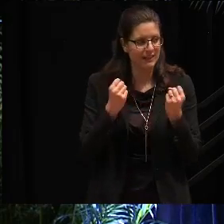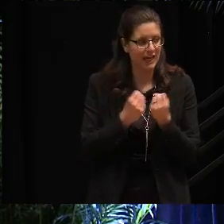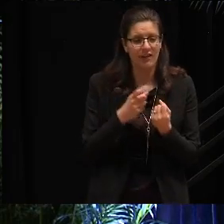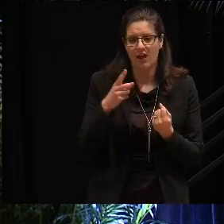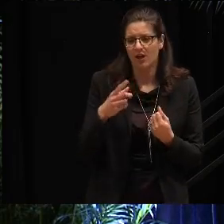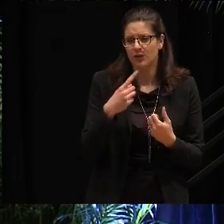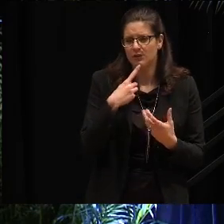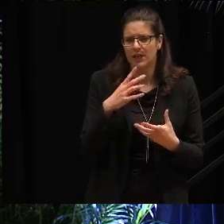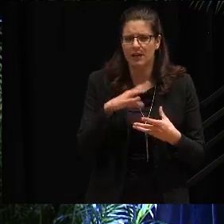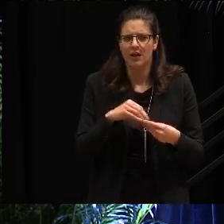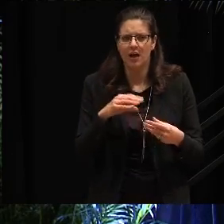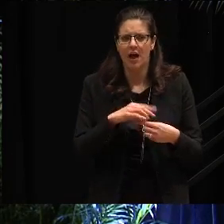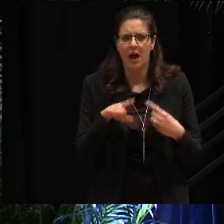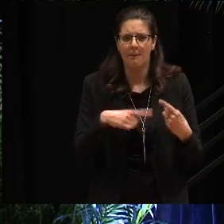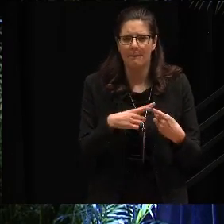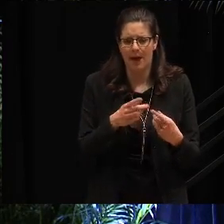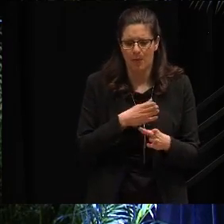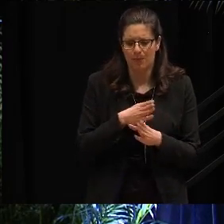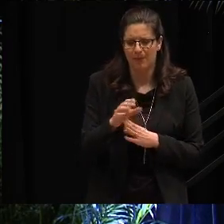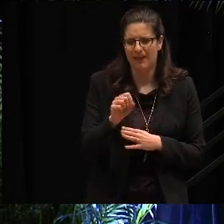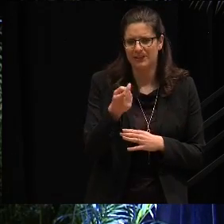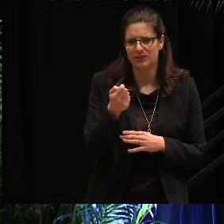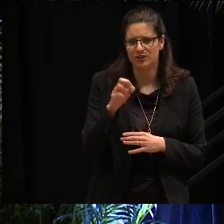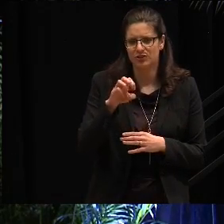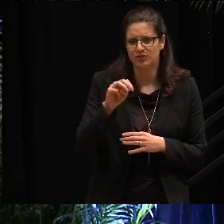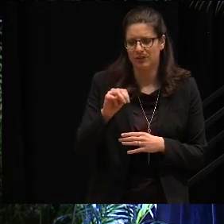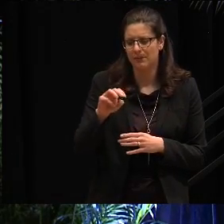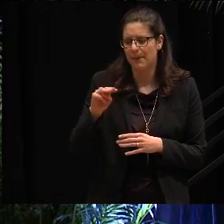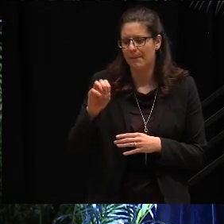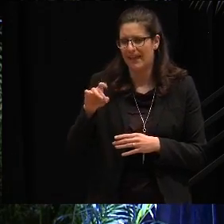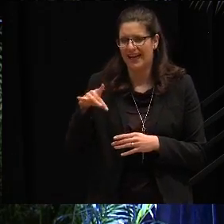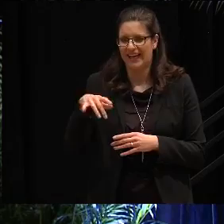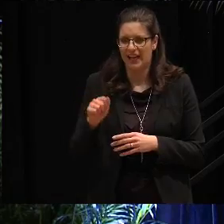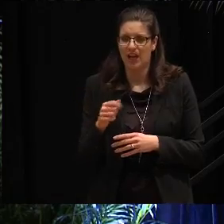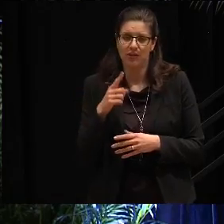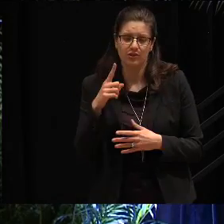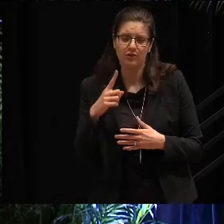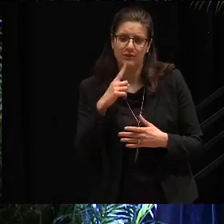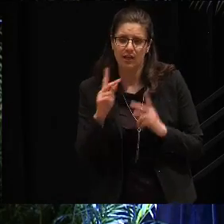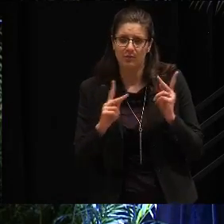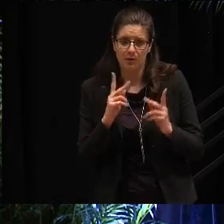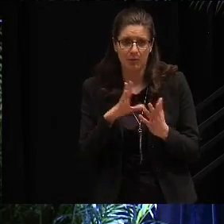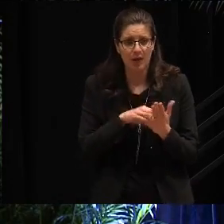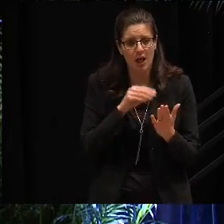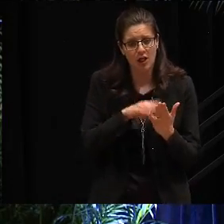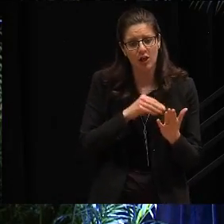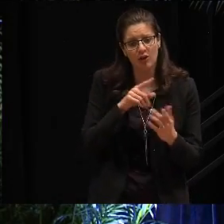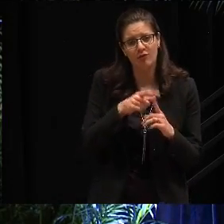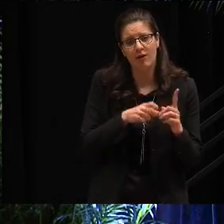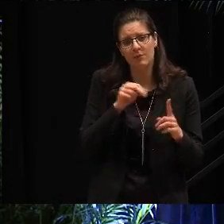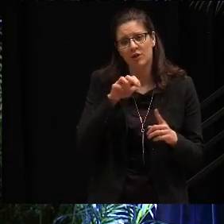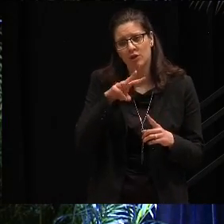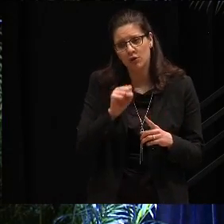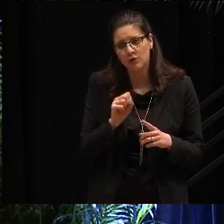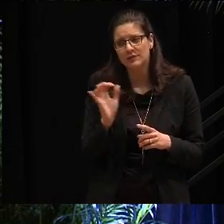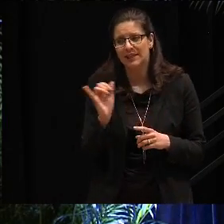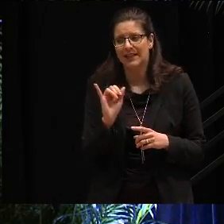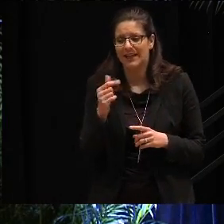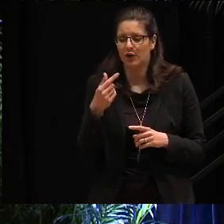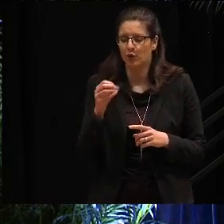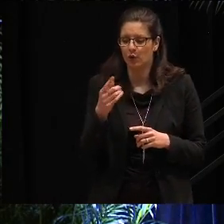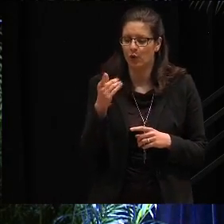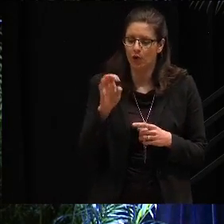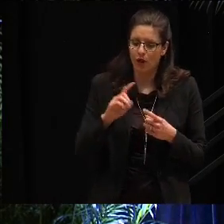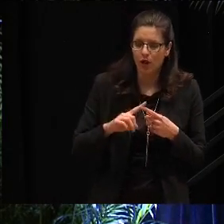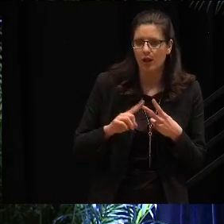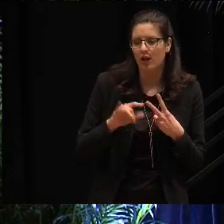media, you brought up the fact that individuals get a lot of their news from kind of online sources today, such as Twitter, Reddit, YouTube, Google,